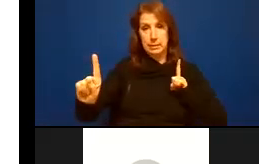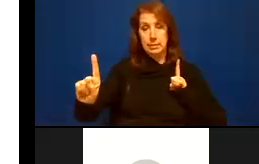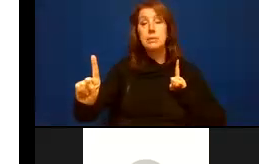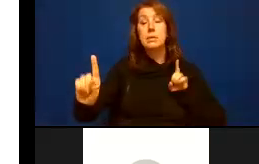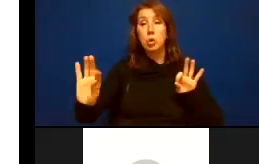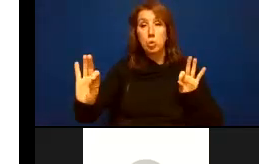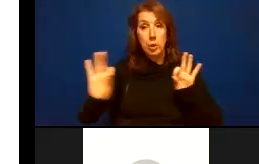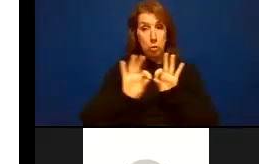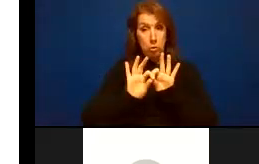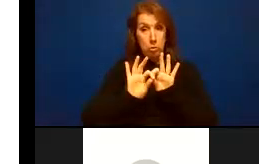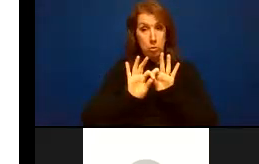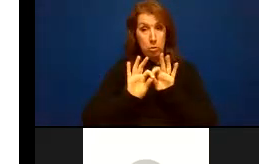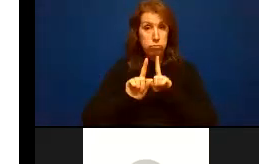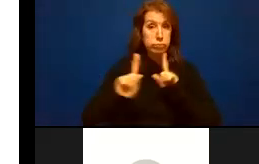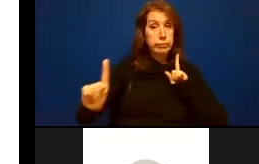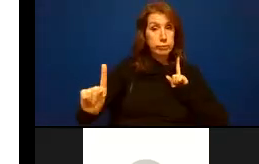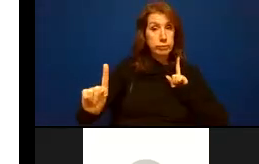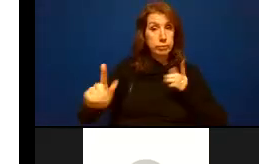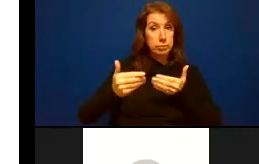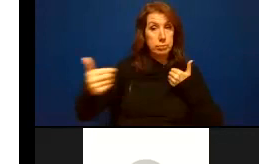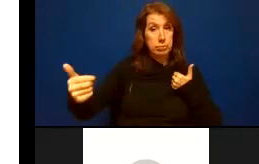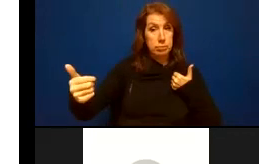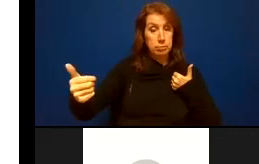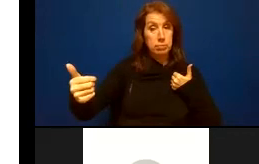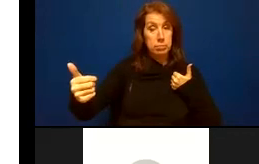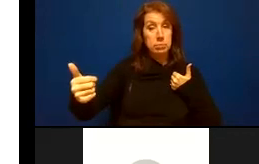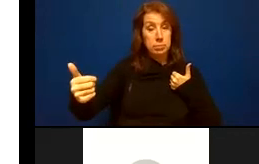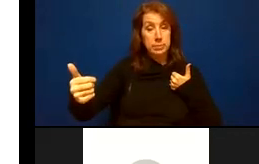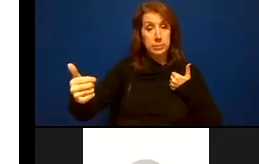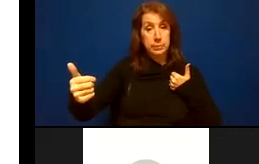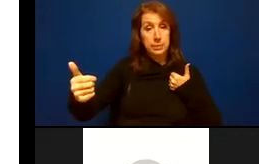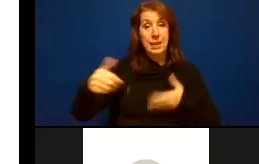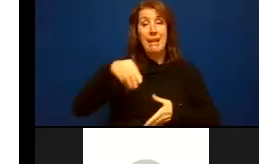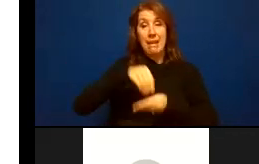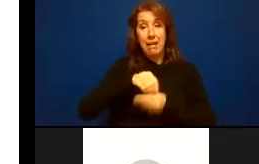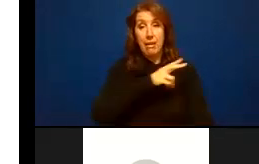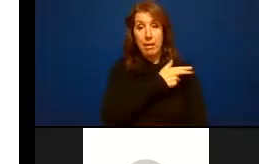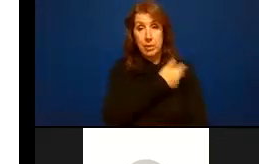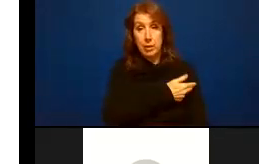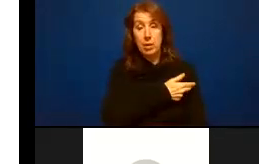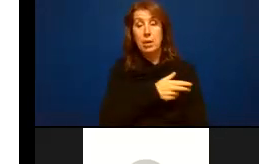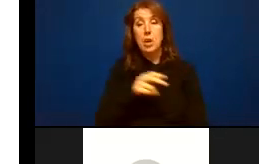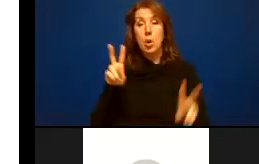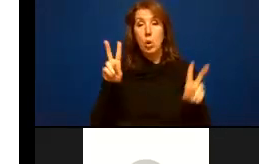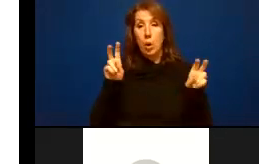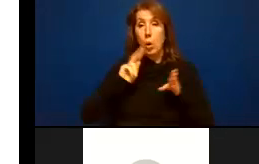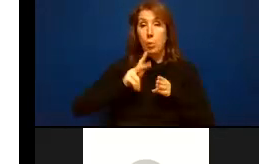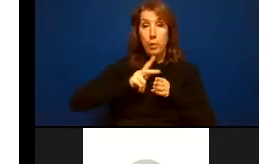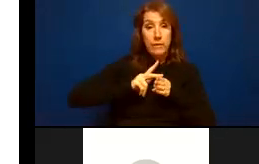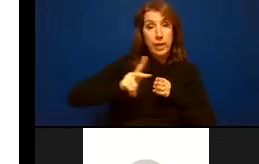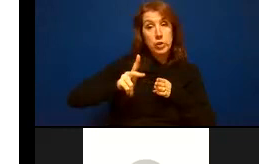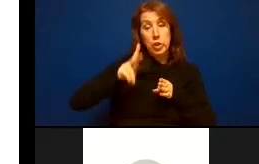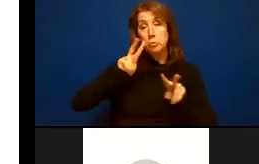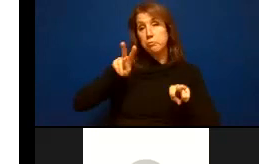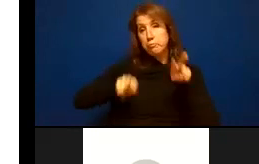critical in these facilities. And so there's professional judgment looking at sort of the